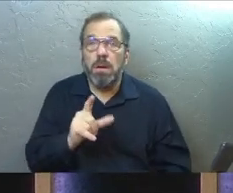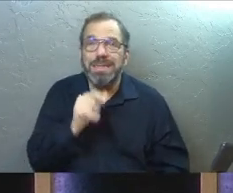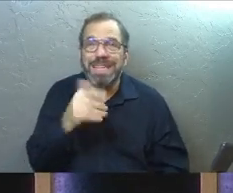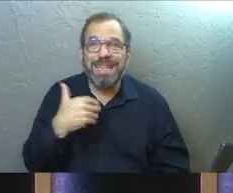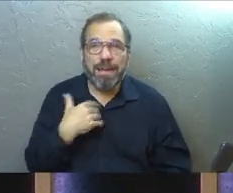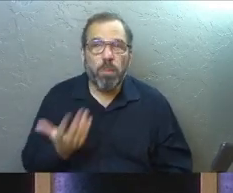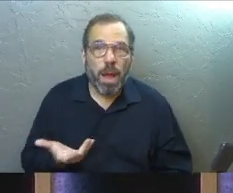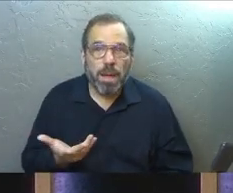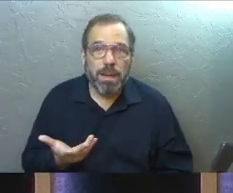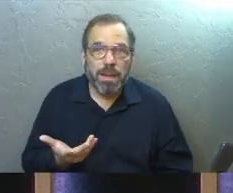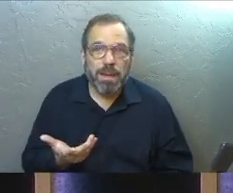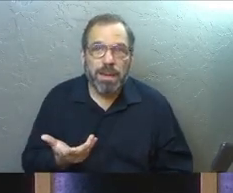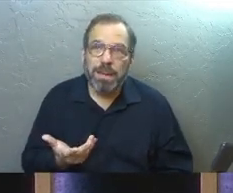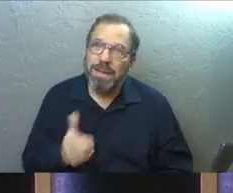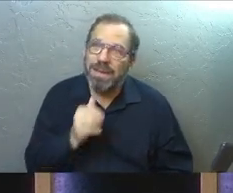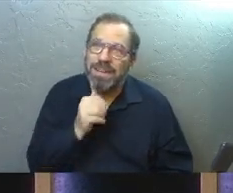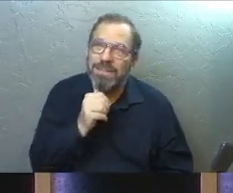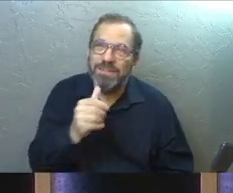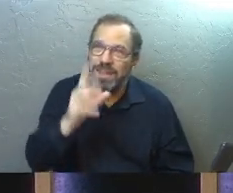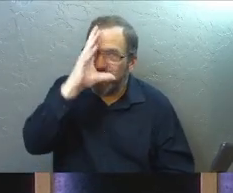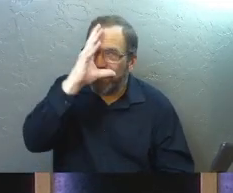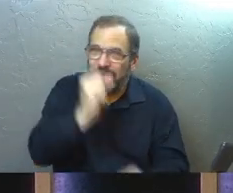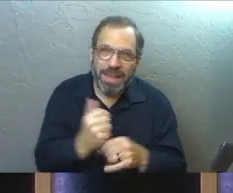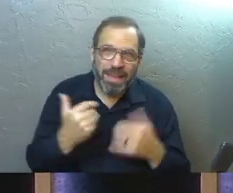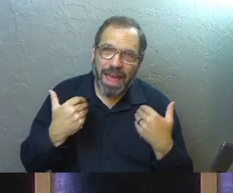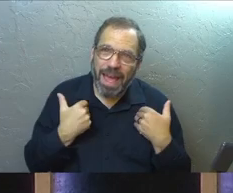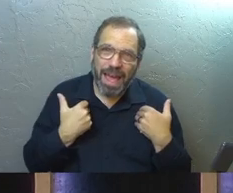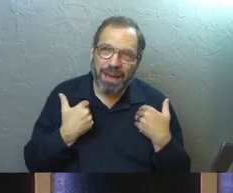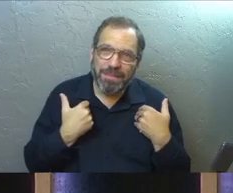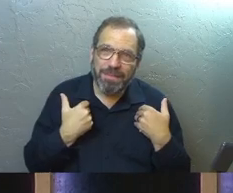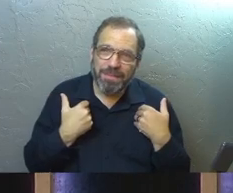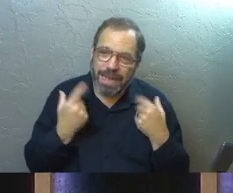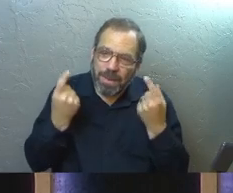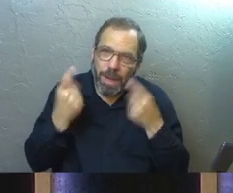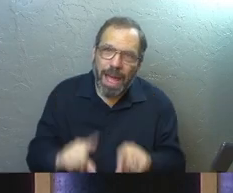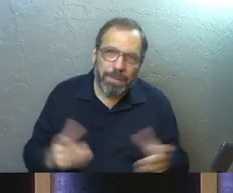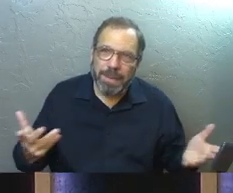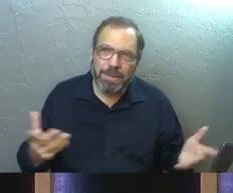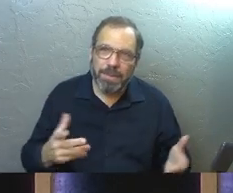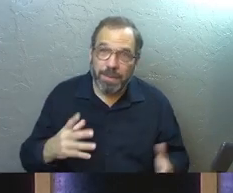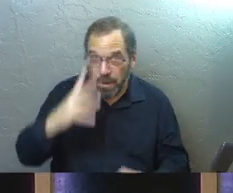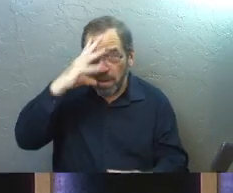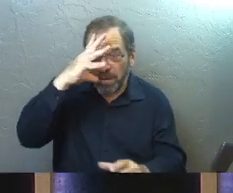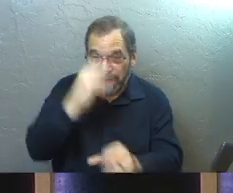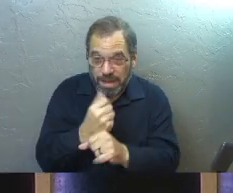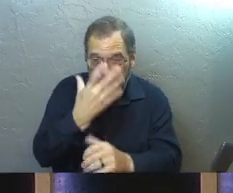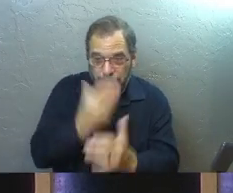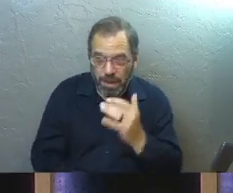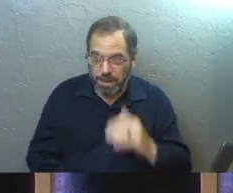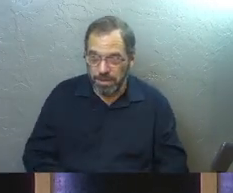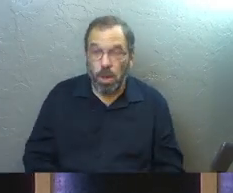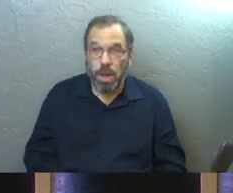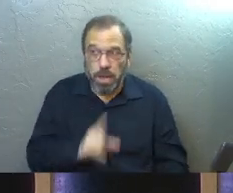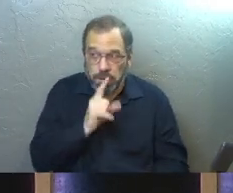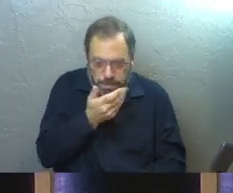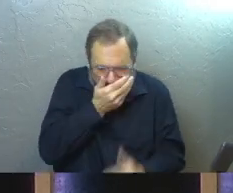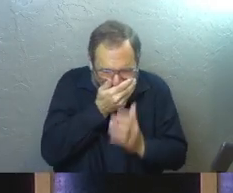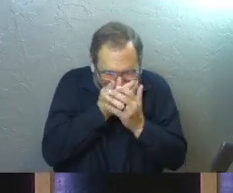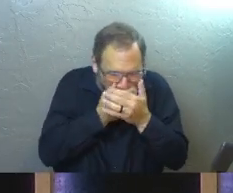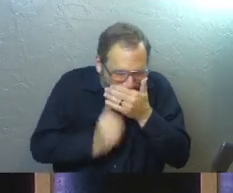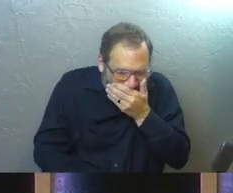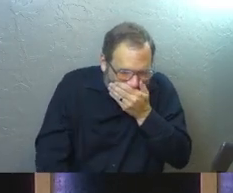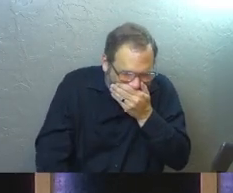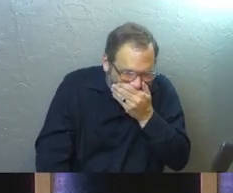have? She doesn't have faith. Amen. That it can happen. So she laughs silently. She's not